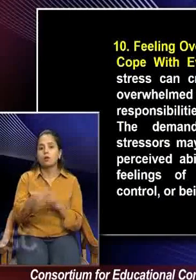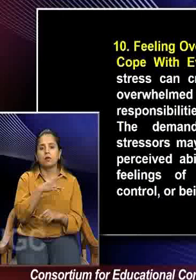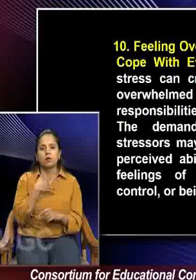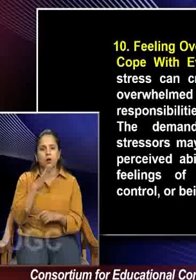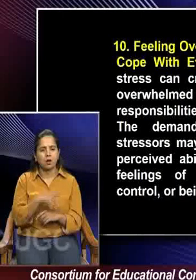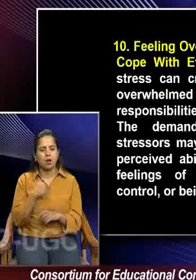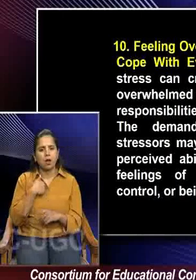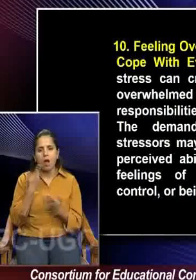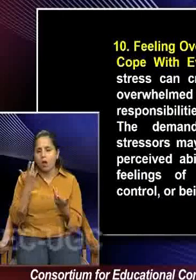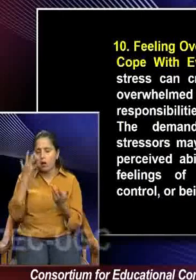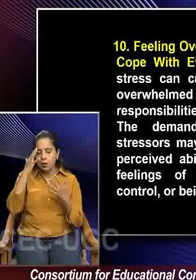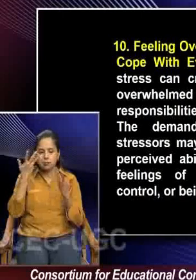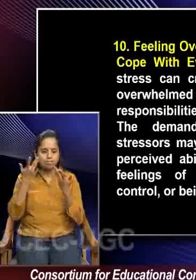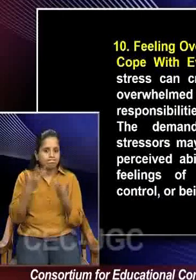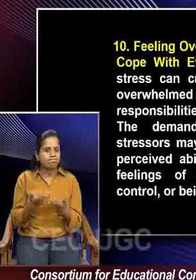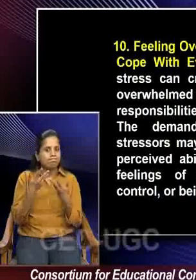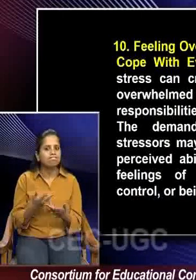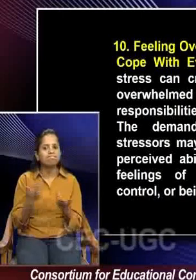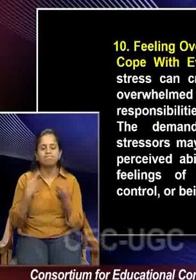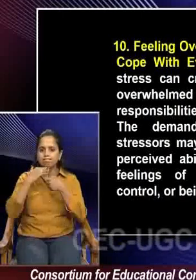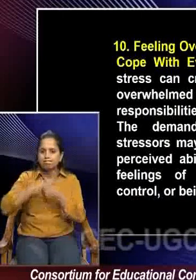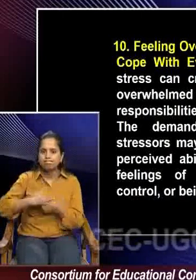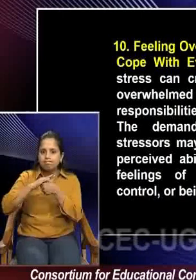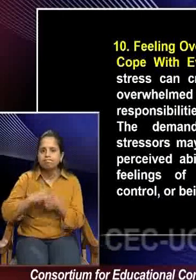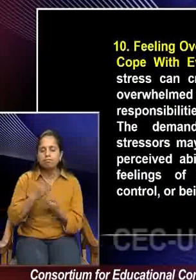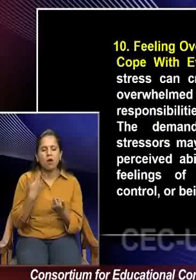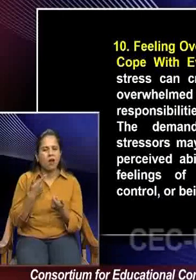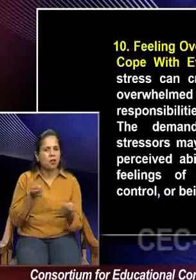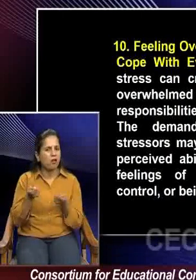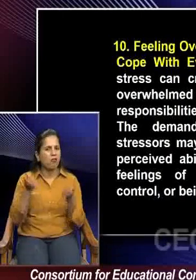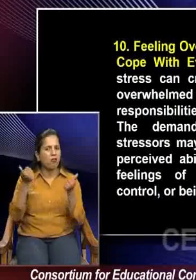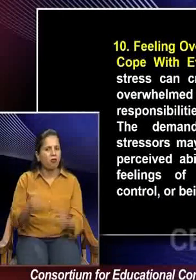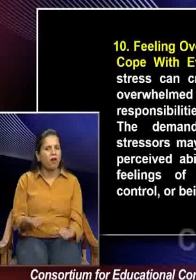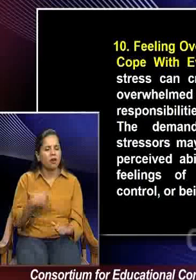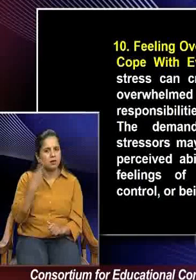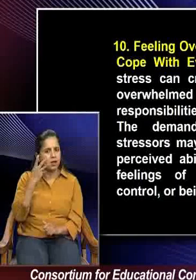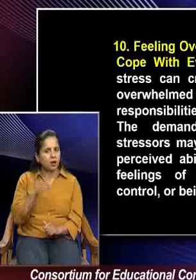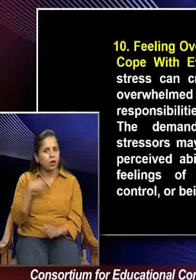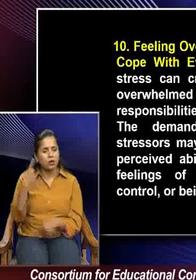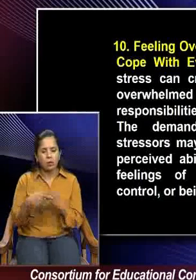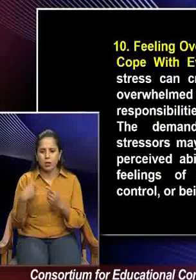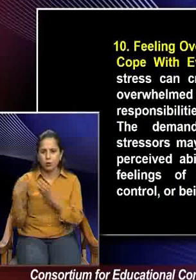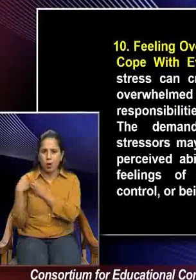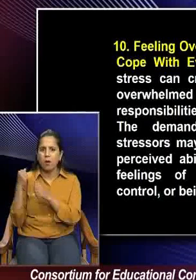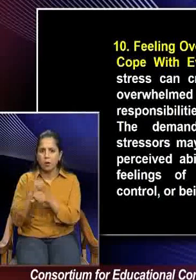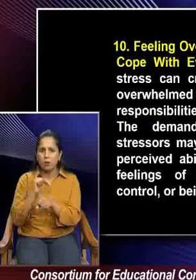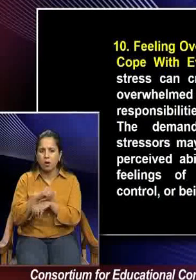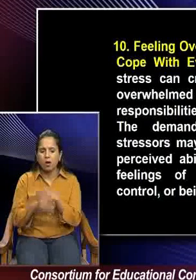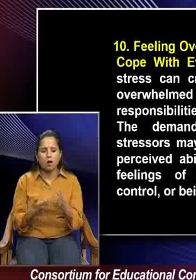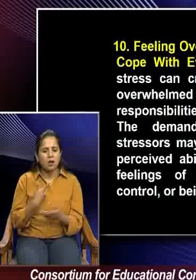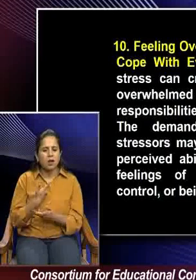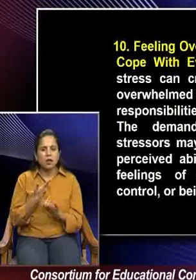being overwhelmed or unable to handle the daily responsibilities and